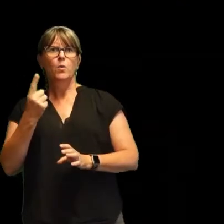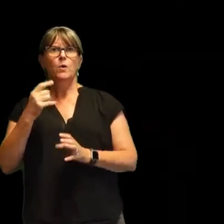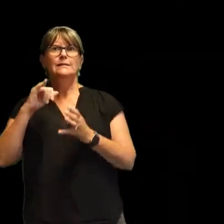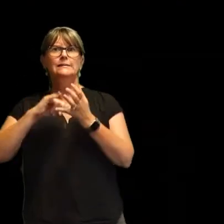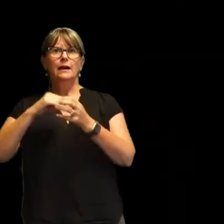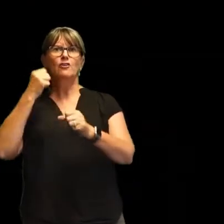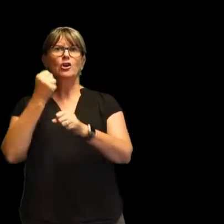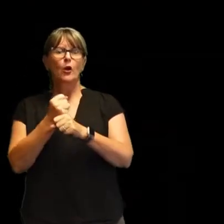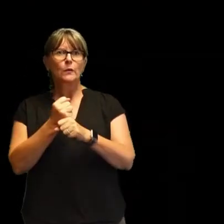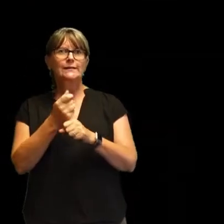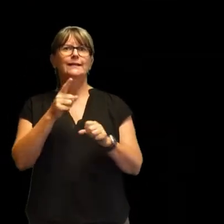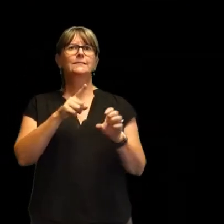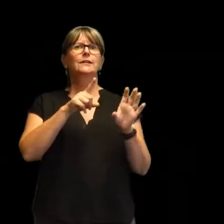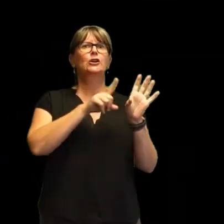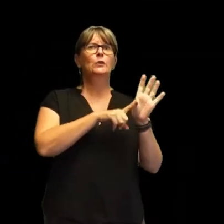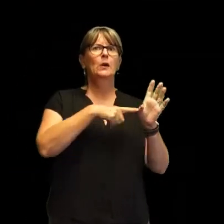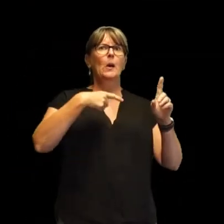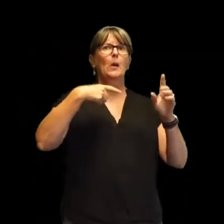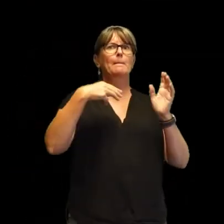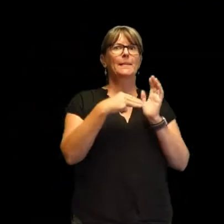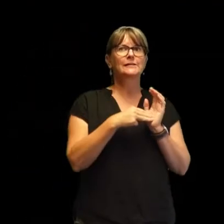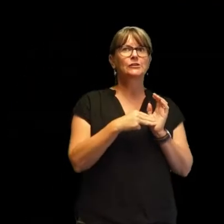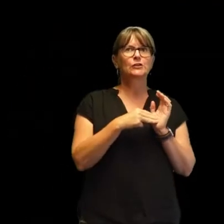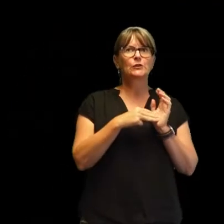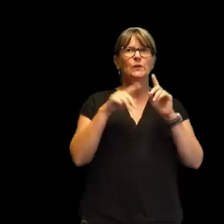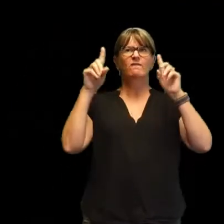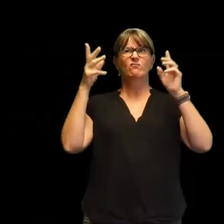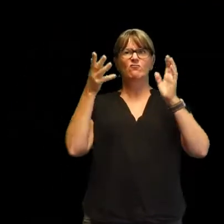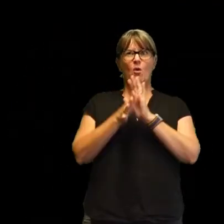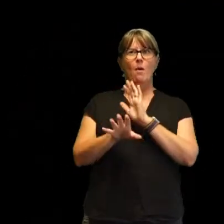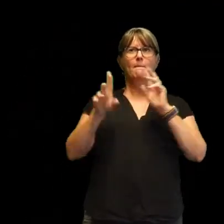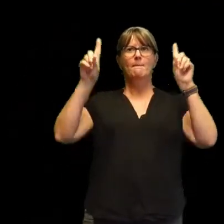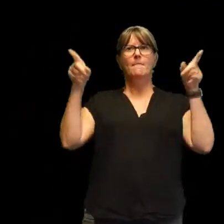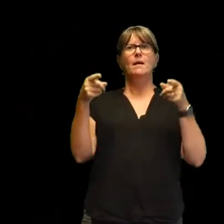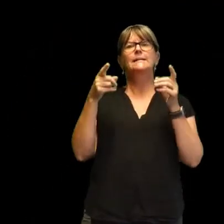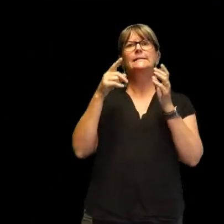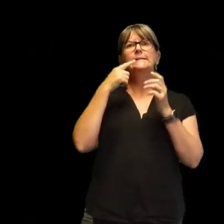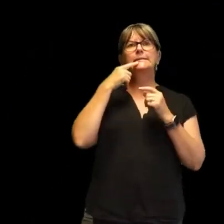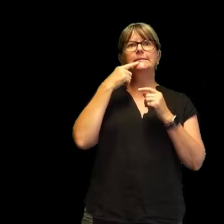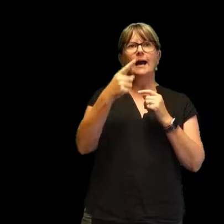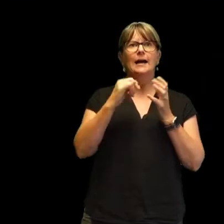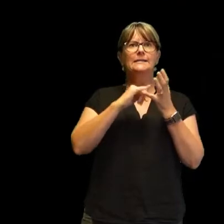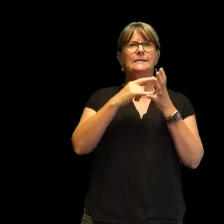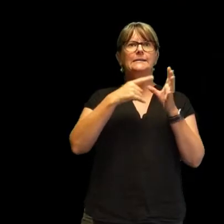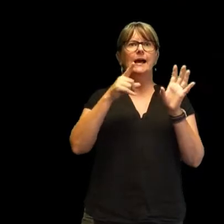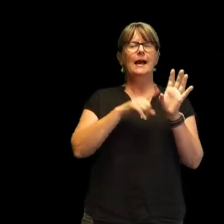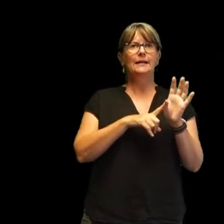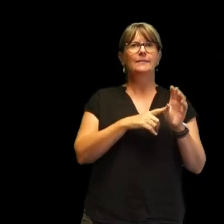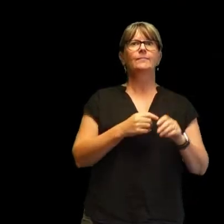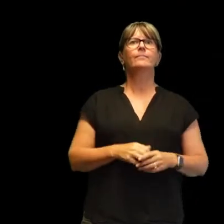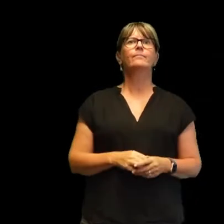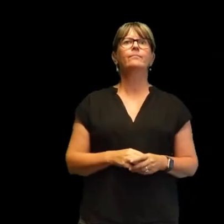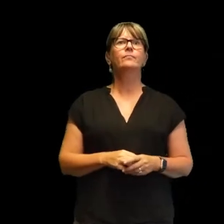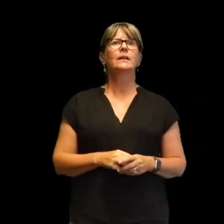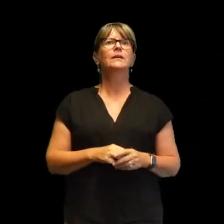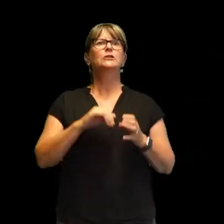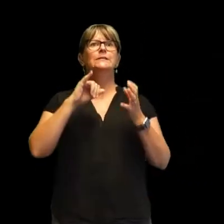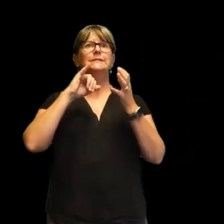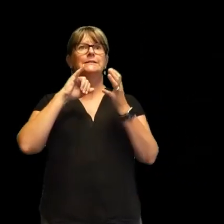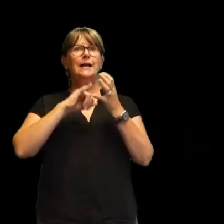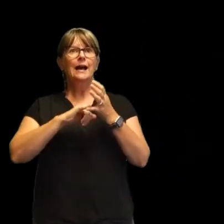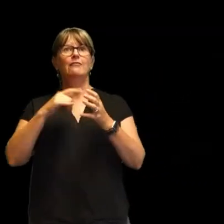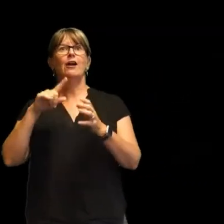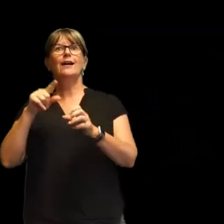two beatboxers, including Dean Wynell, who is also the lead artist on the co-creation project we're involved in the town